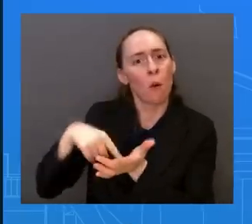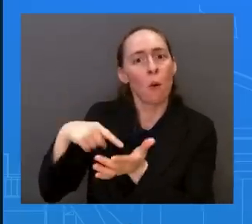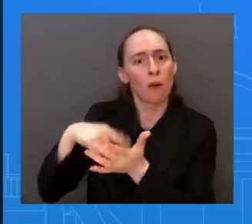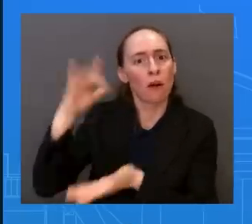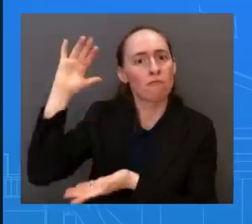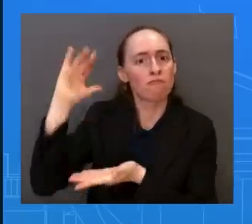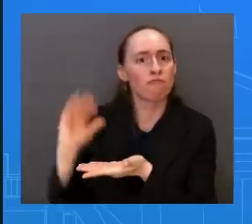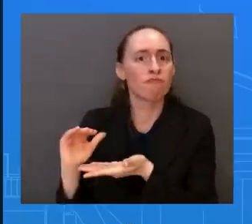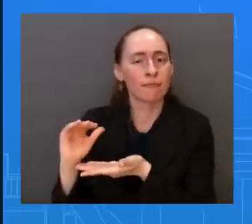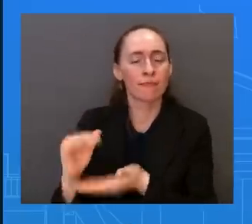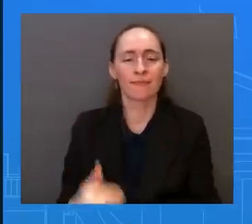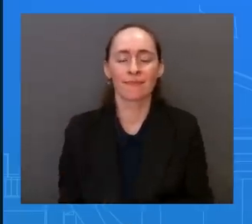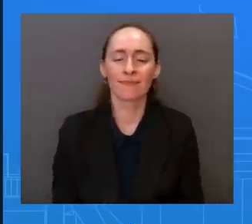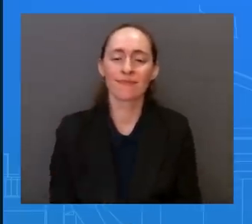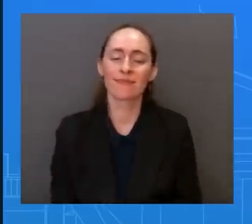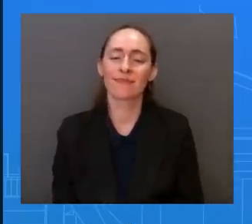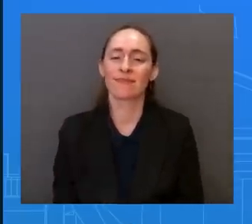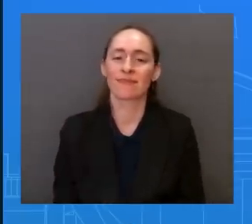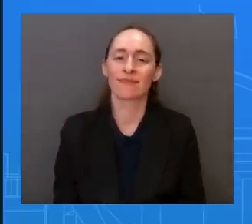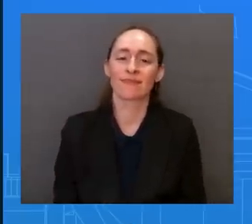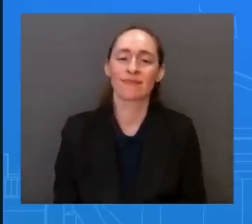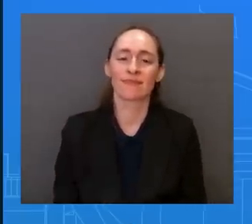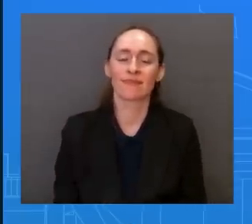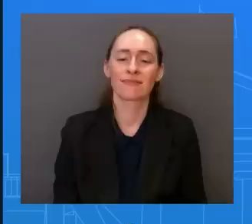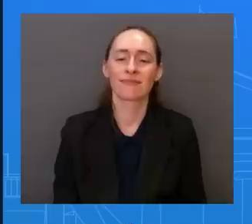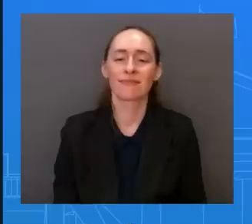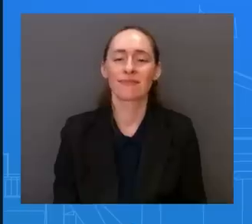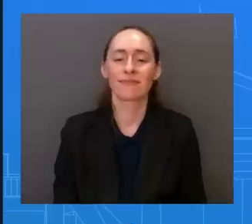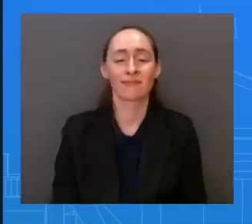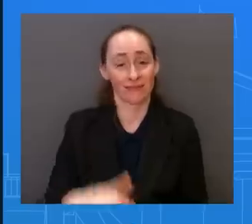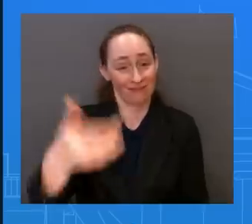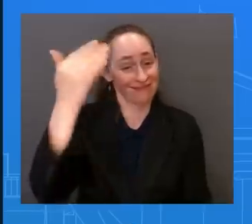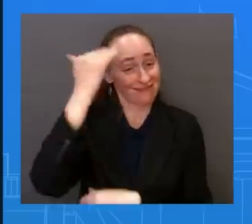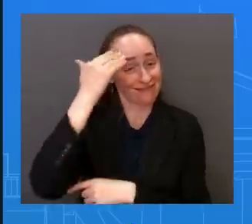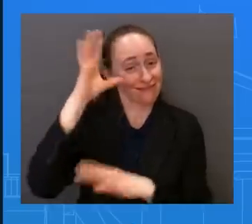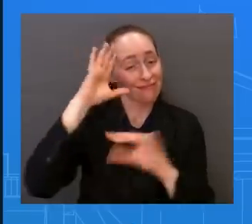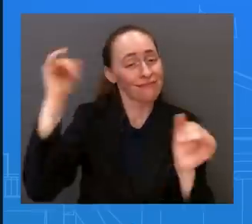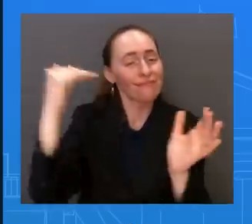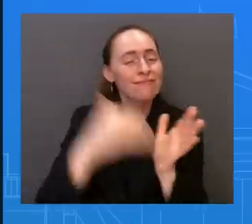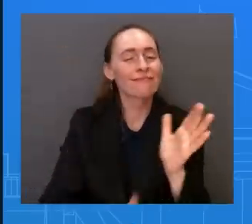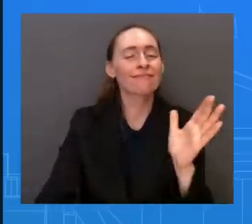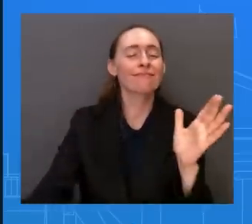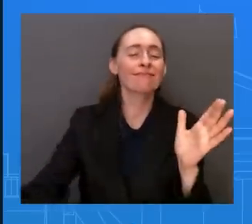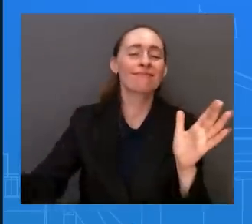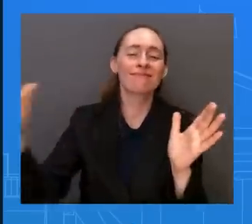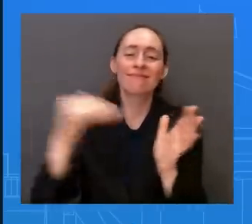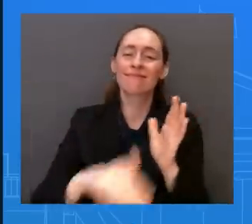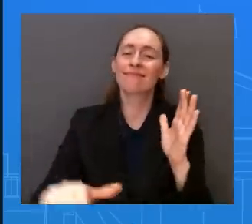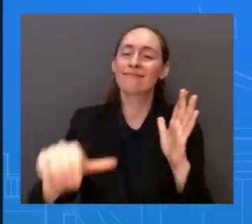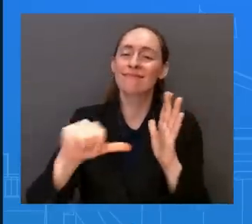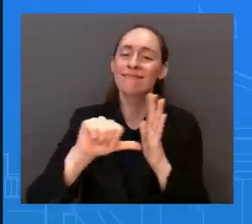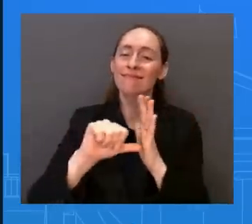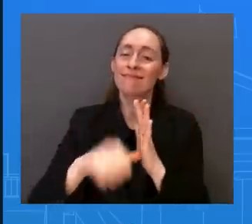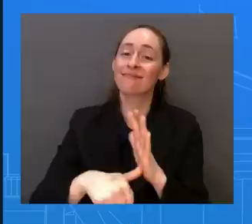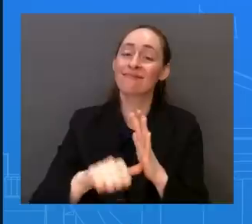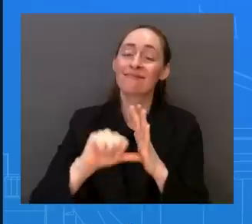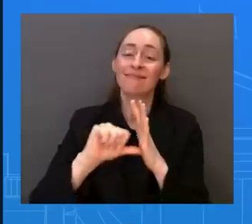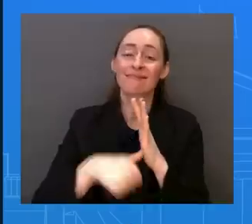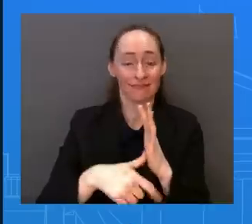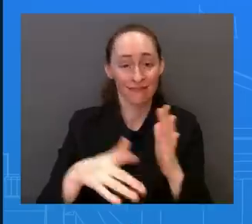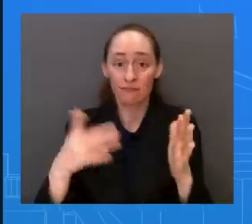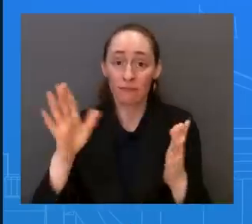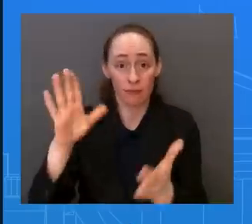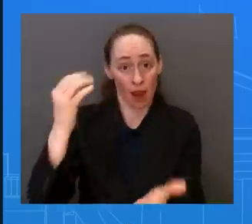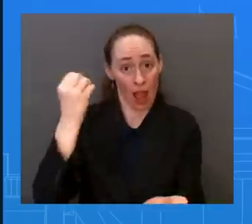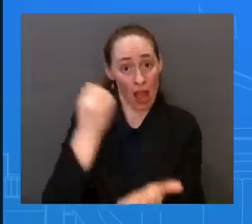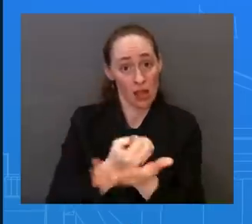into office, is he is going to continue to look for every opportunity when it comes to the economy and economic policy to reach out and work